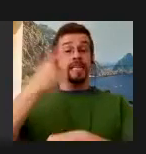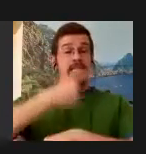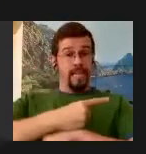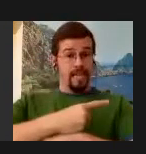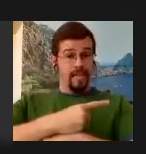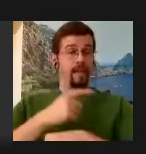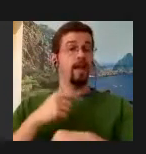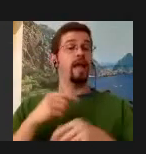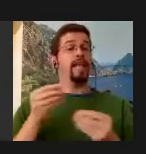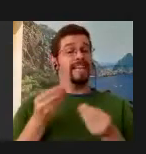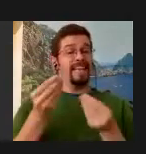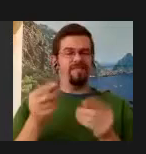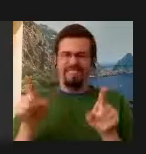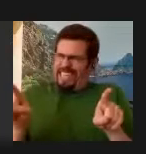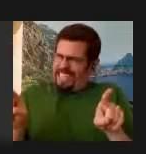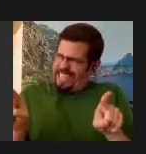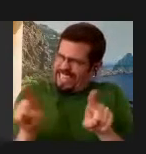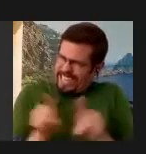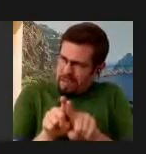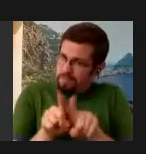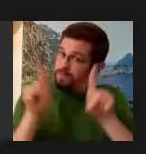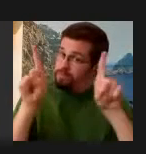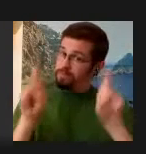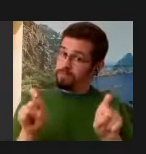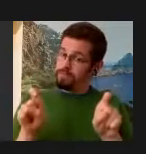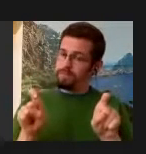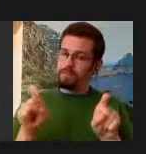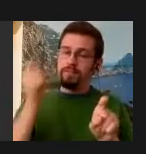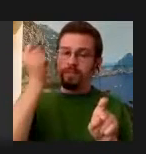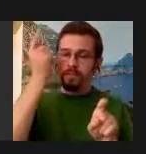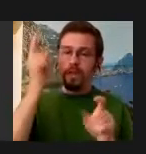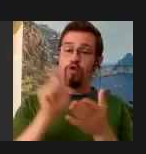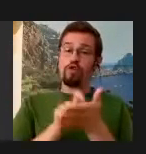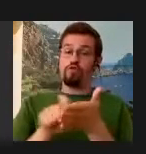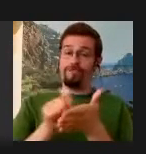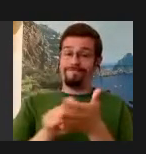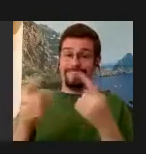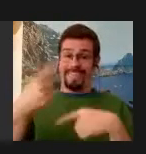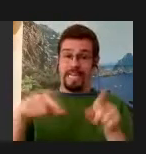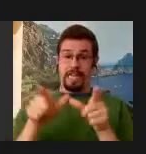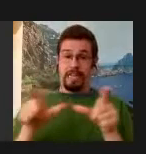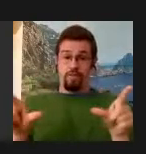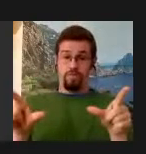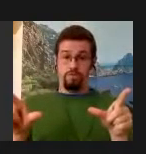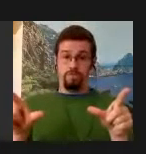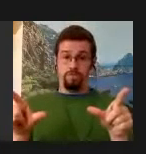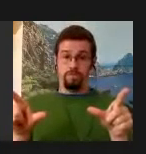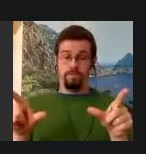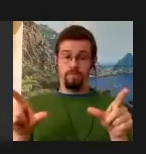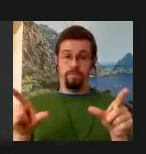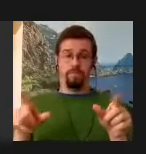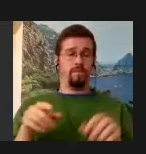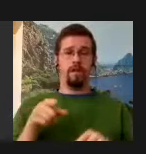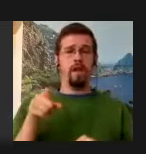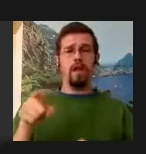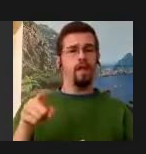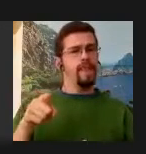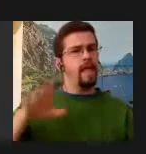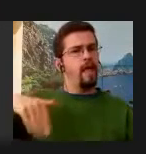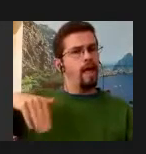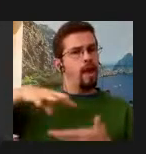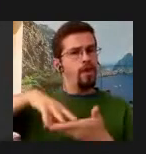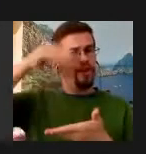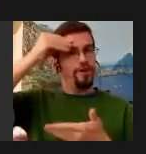them the same exam written in sign language, and I repeat. They did not learn sign